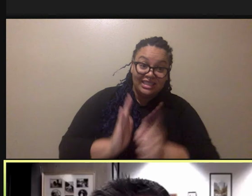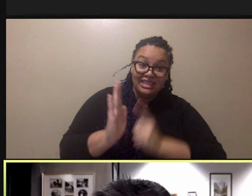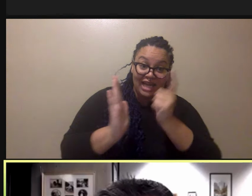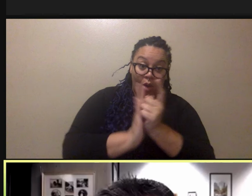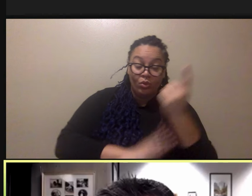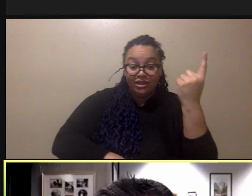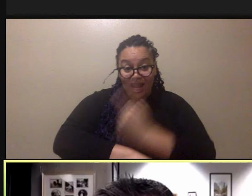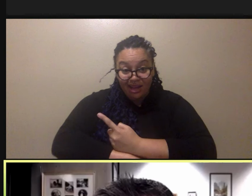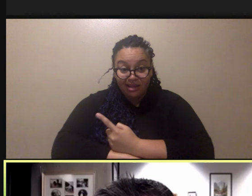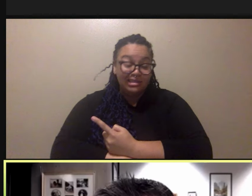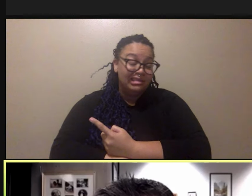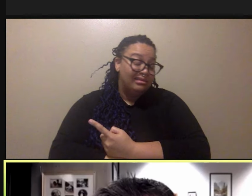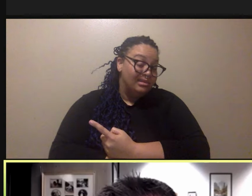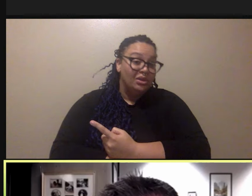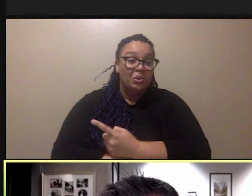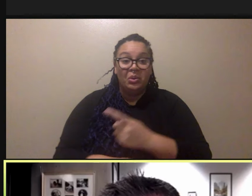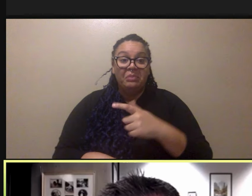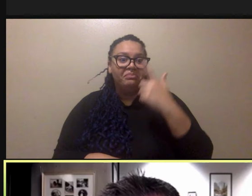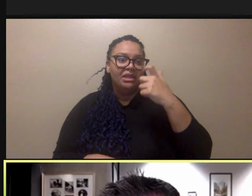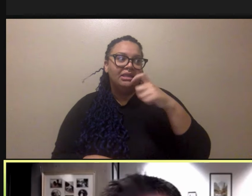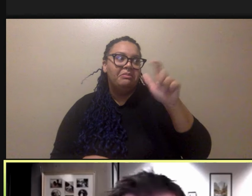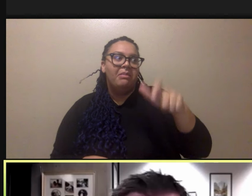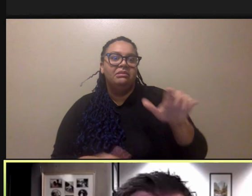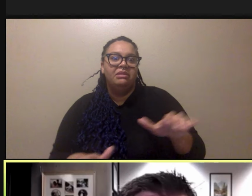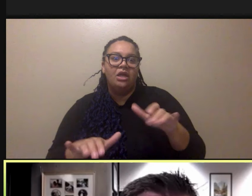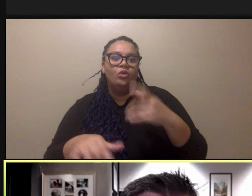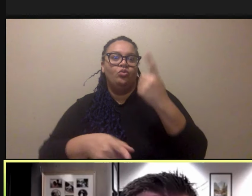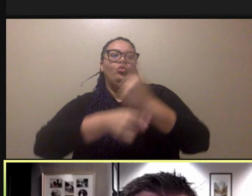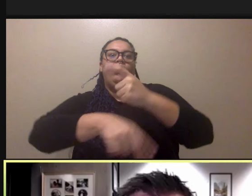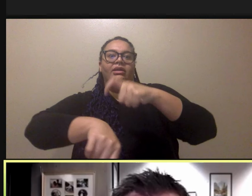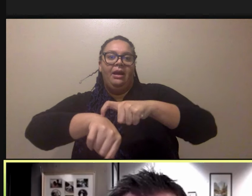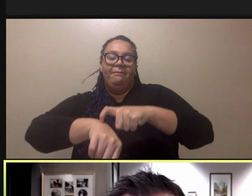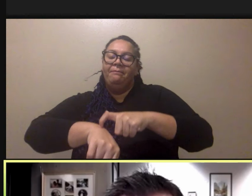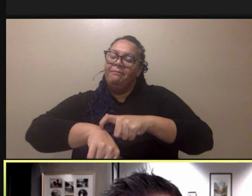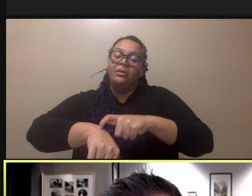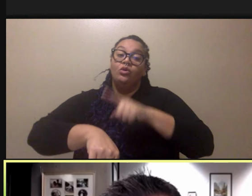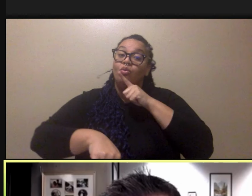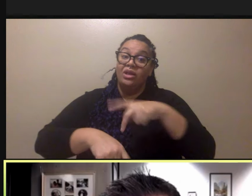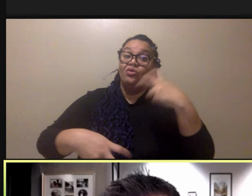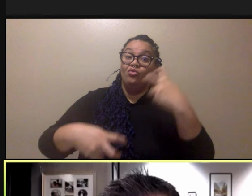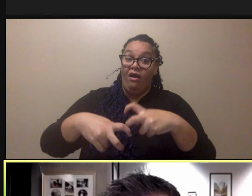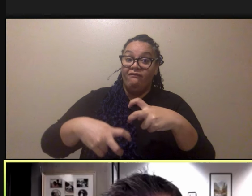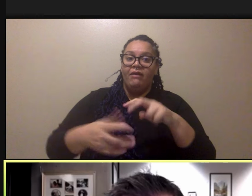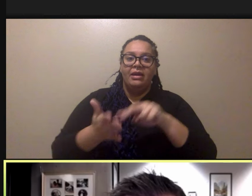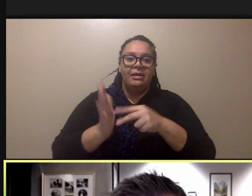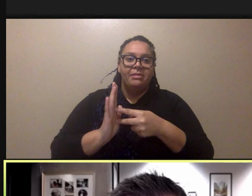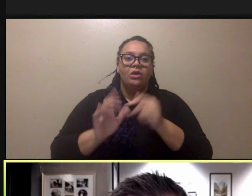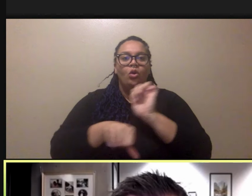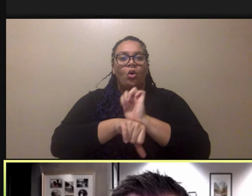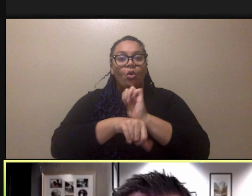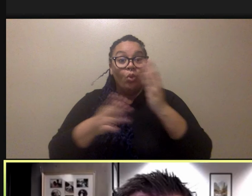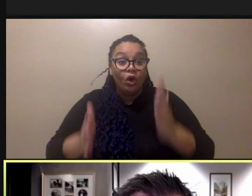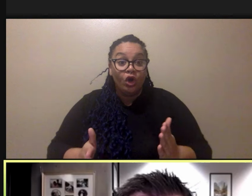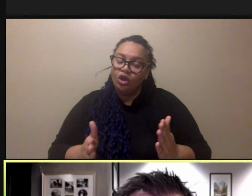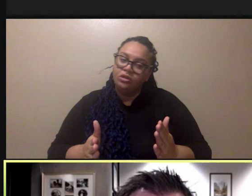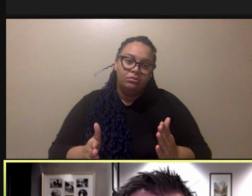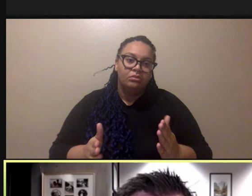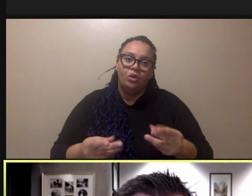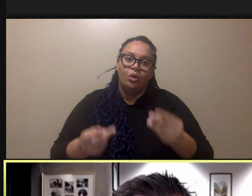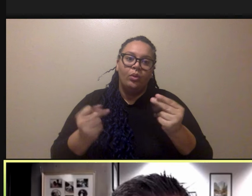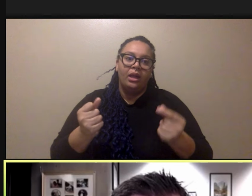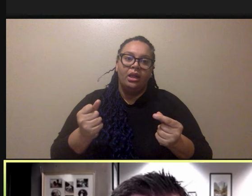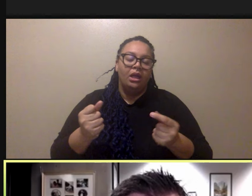time. And it would just burn through workers. And the chance of a sugar worker surviving more